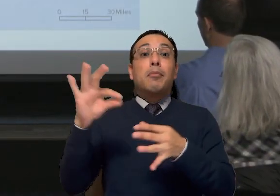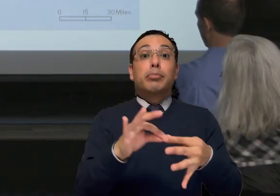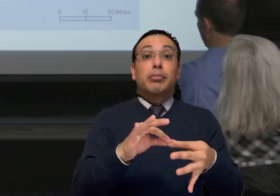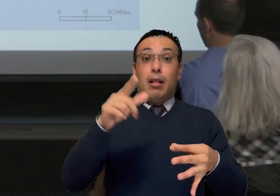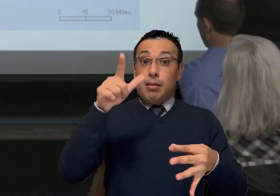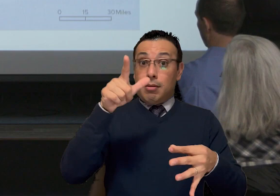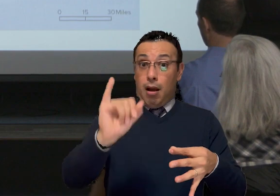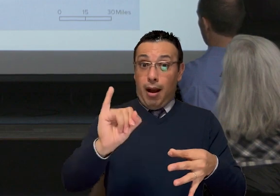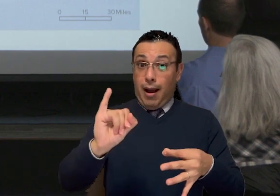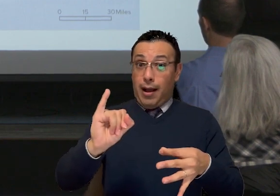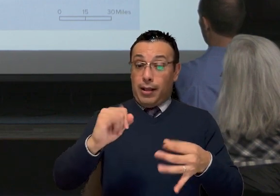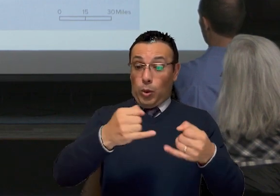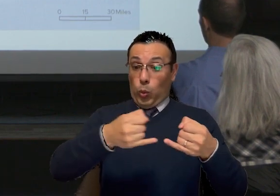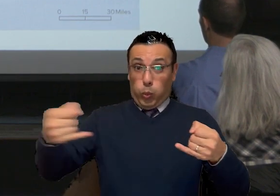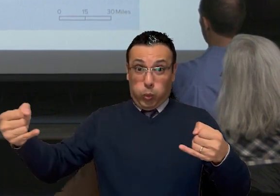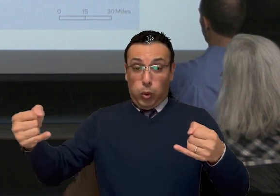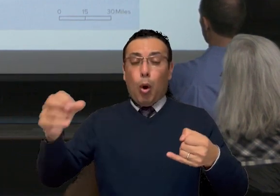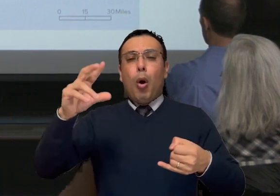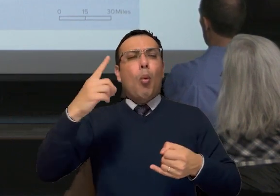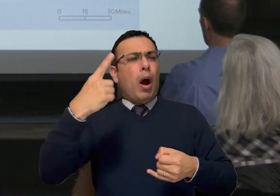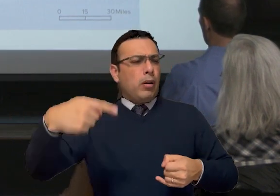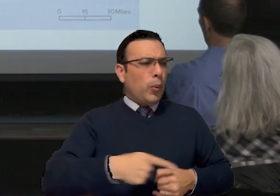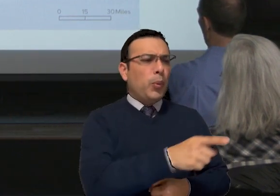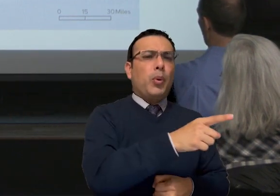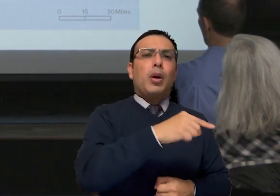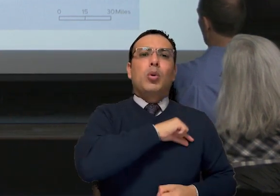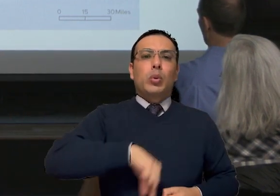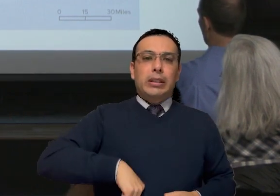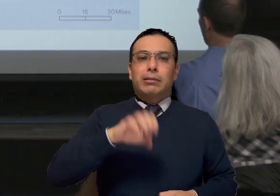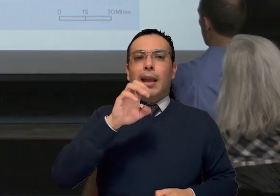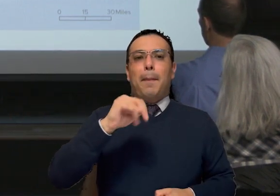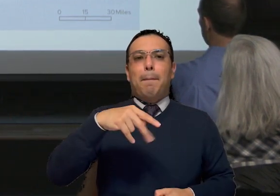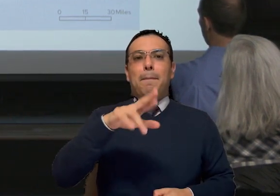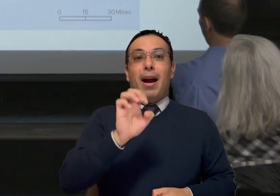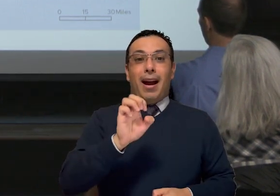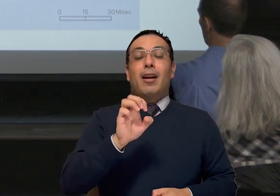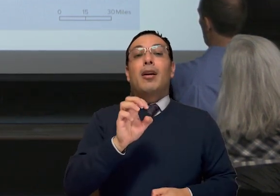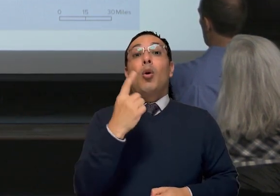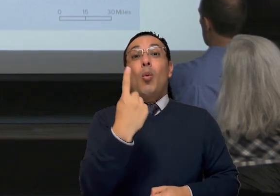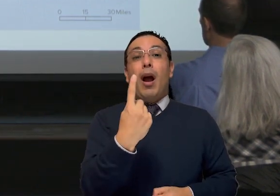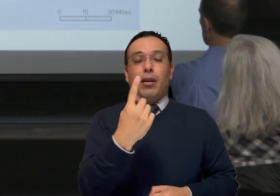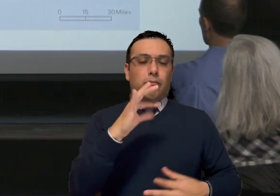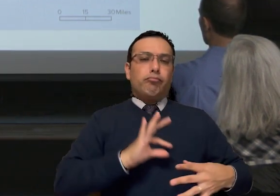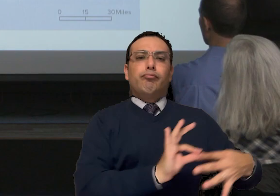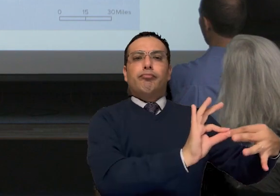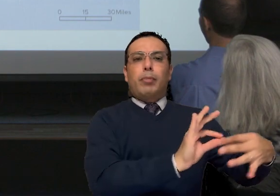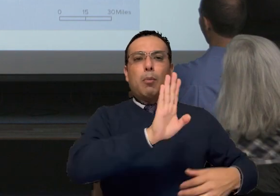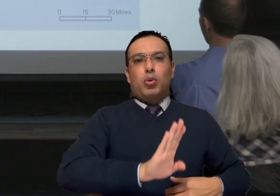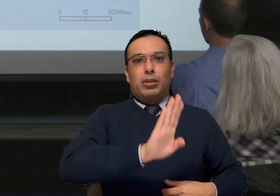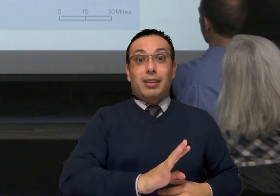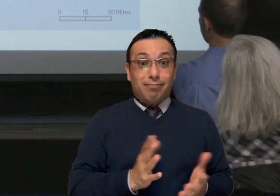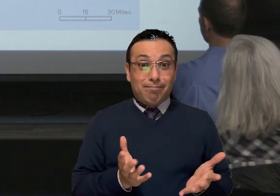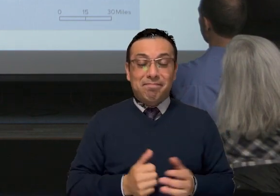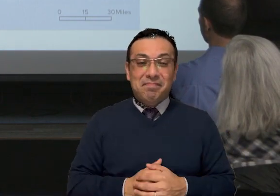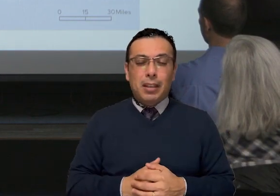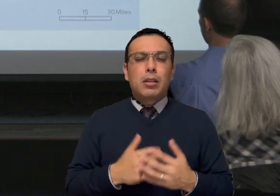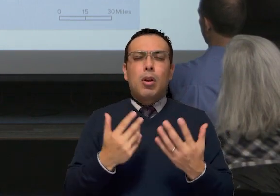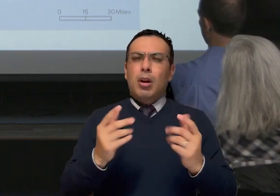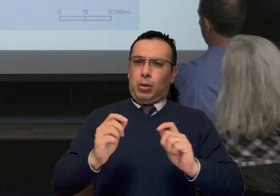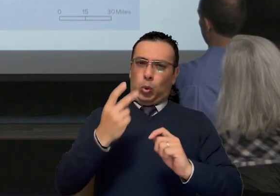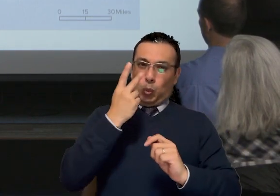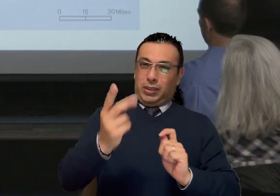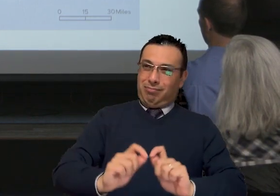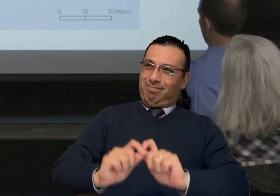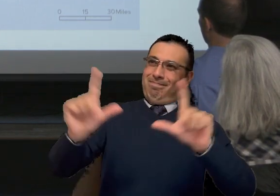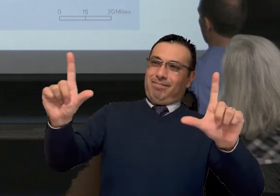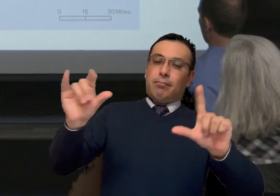Long Island, or one is going to go to Queens, and Empire Wind 1 is going to Brooklyn. So just wanted to give you a bigger